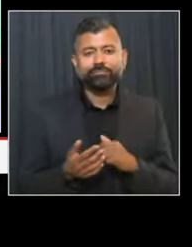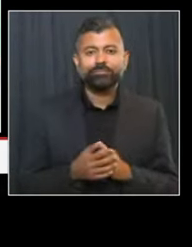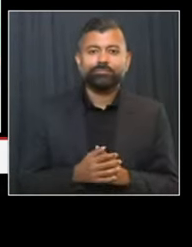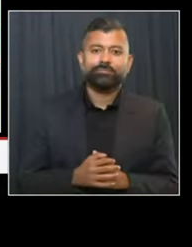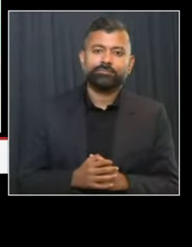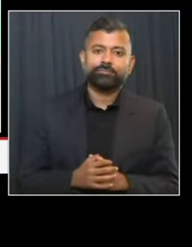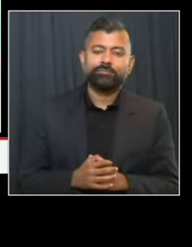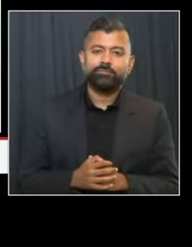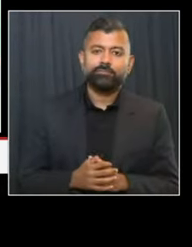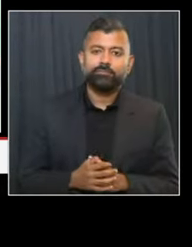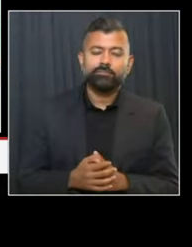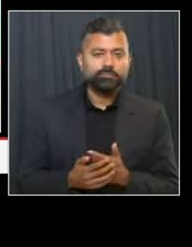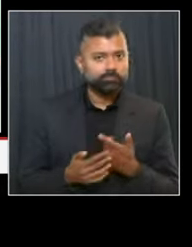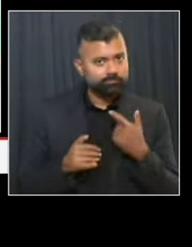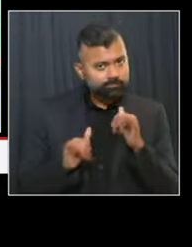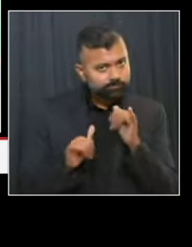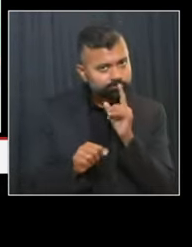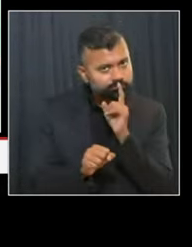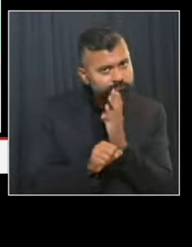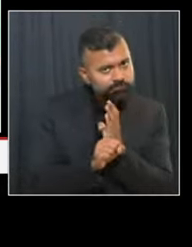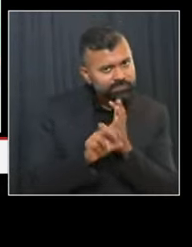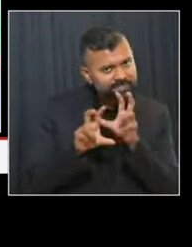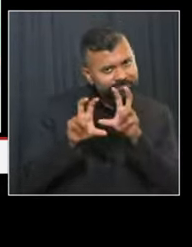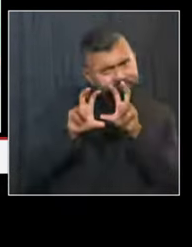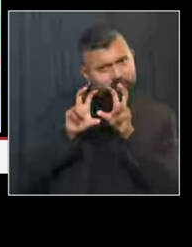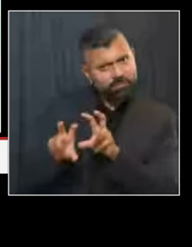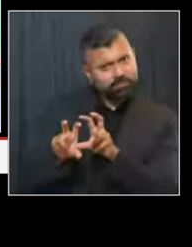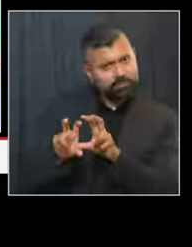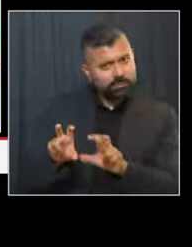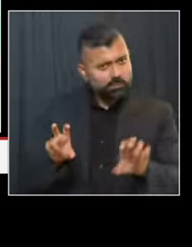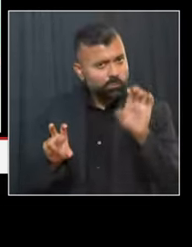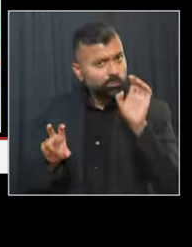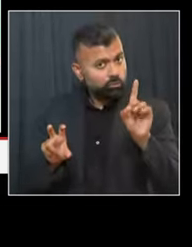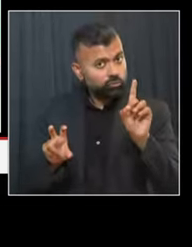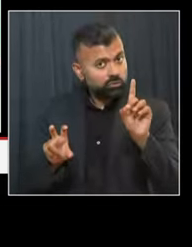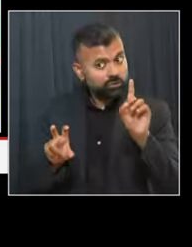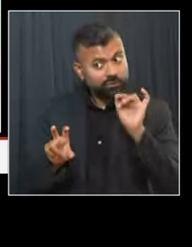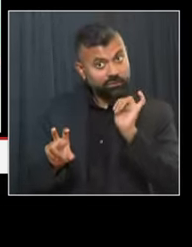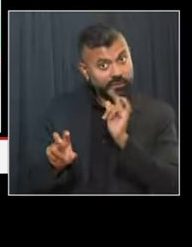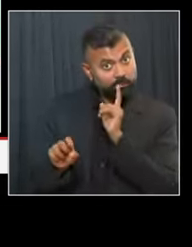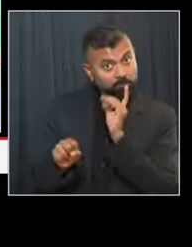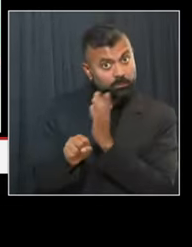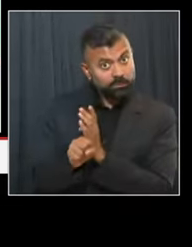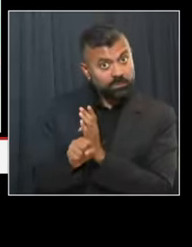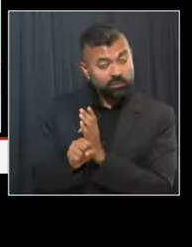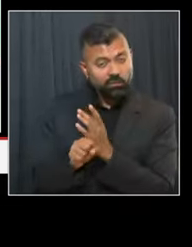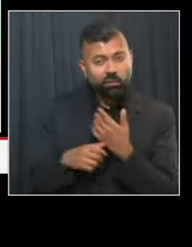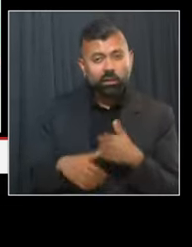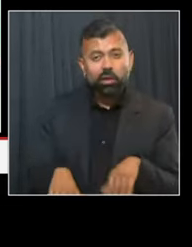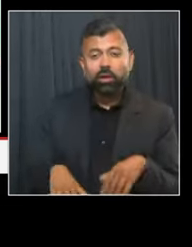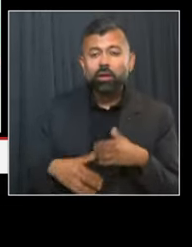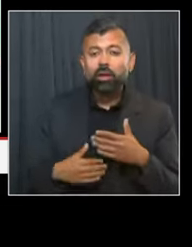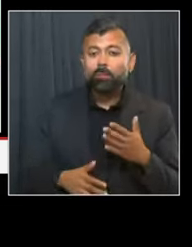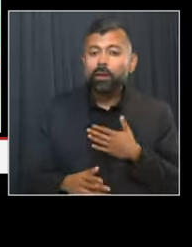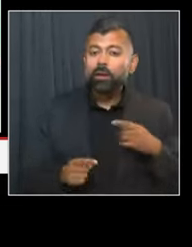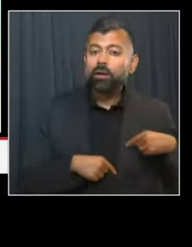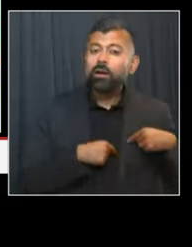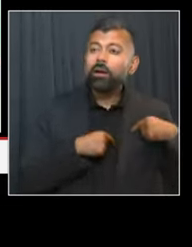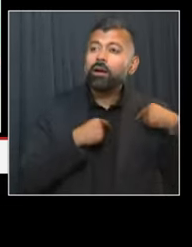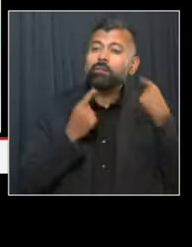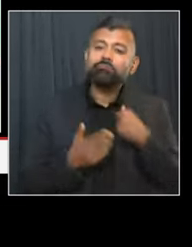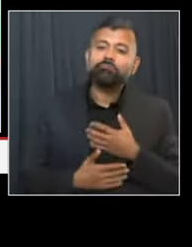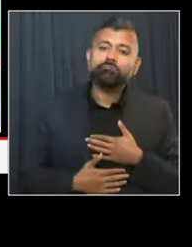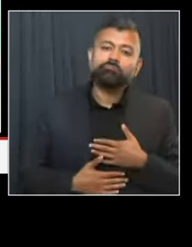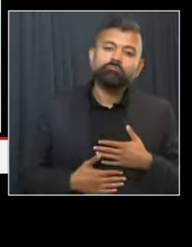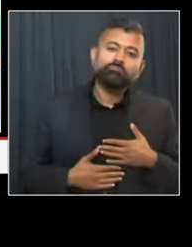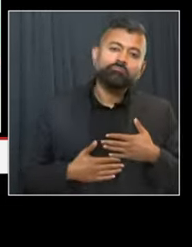continuation of this remarkable journey in fiscal 26 includes many things, and I'll just share a couple of examples. Firstly, we've continued